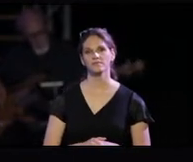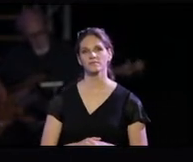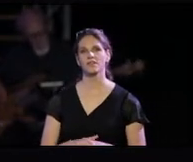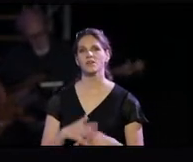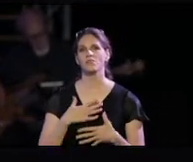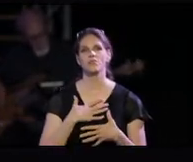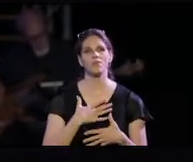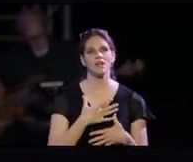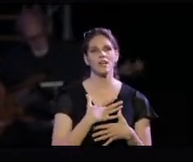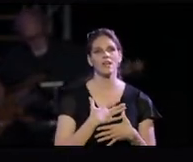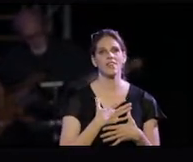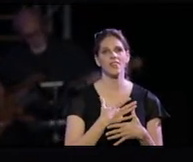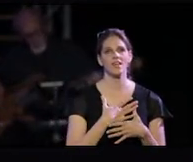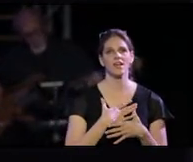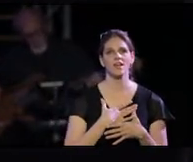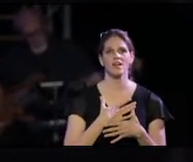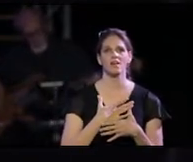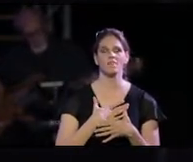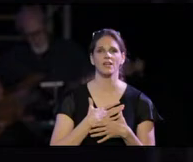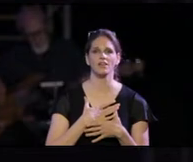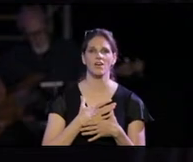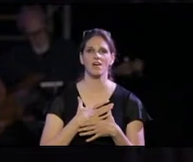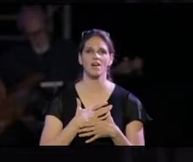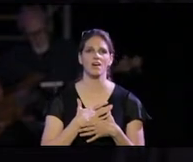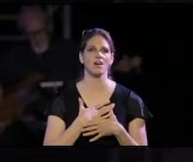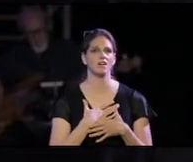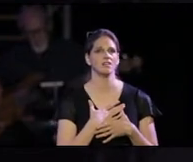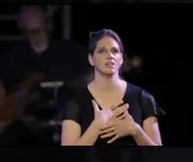it, and I was breathing but